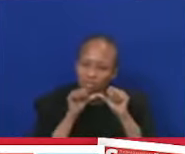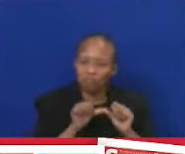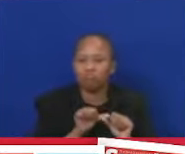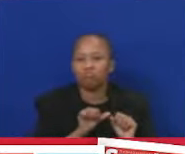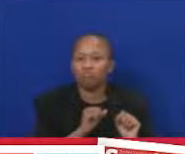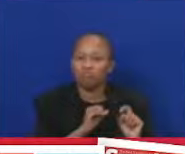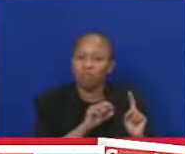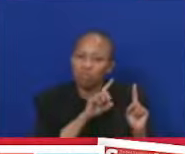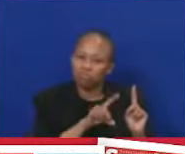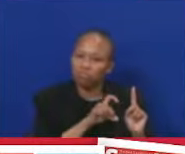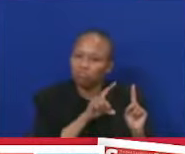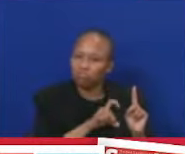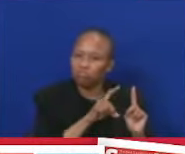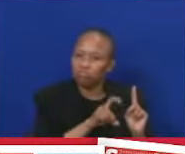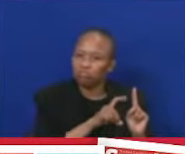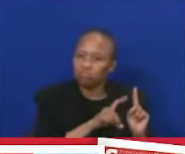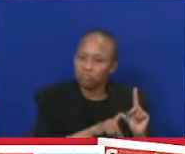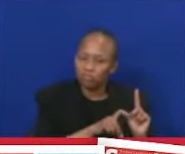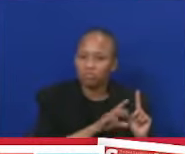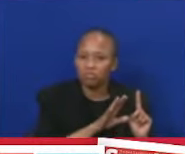to